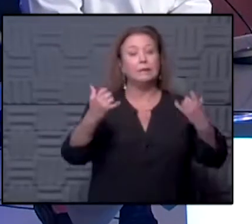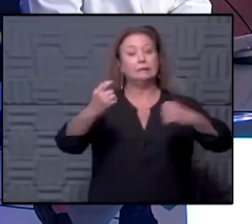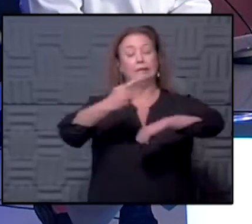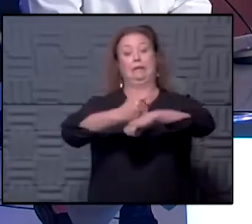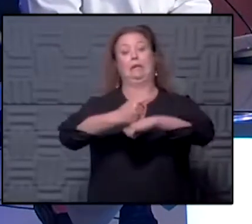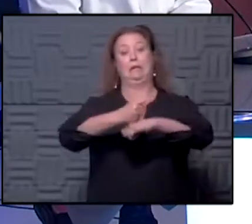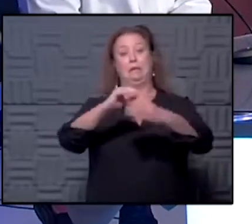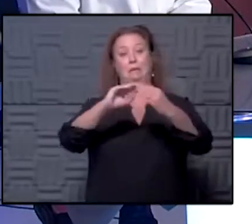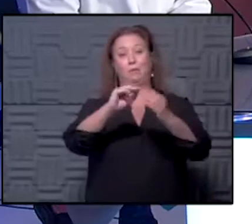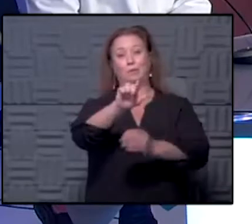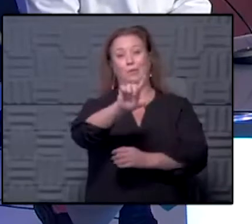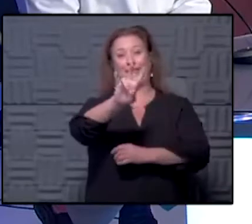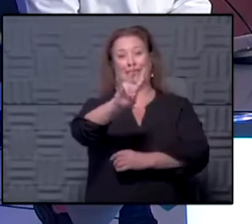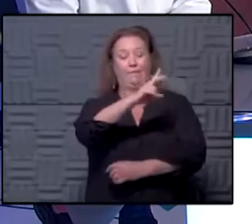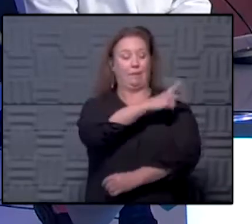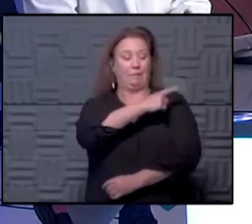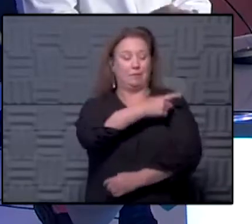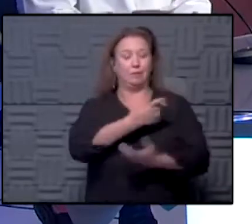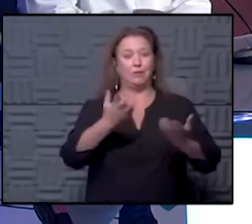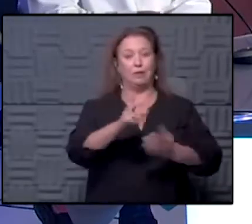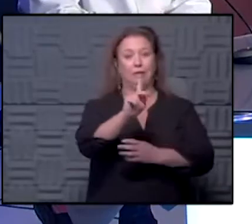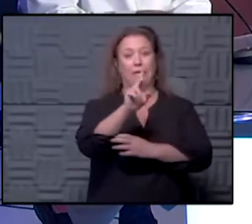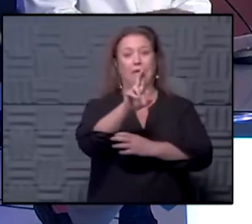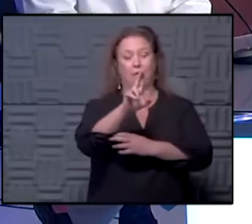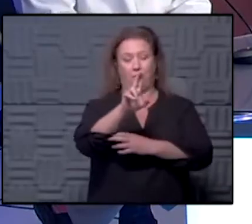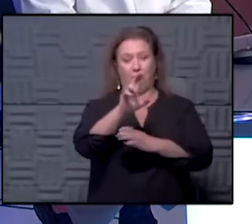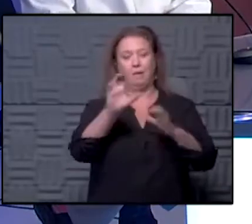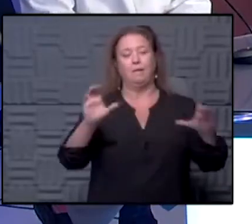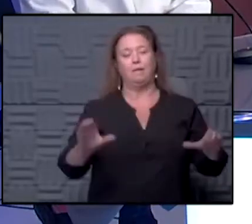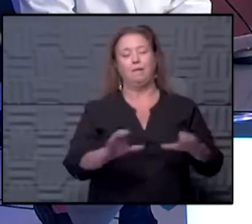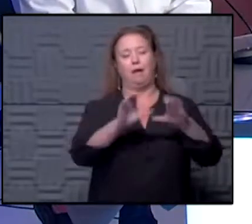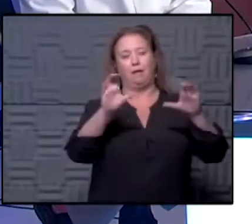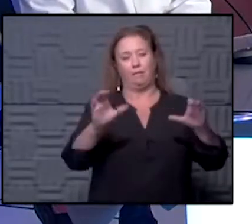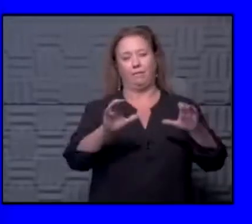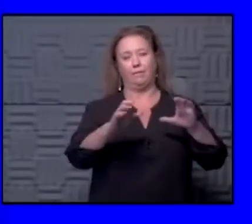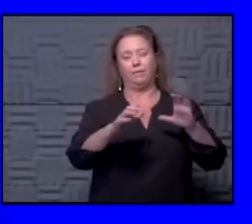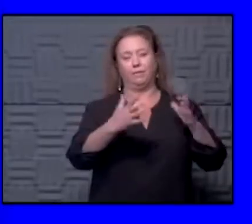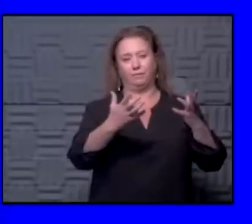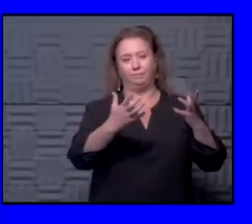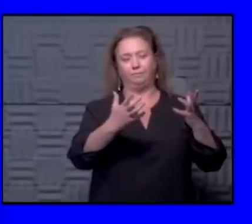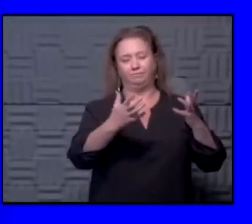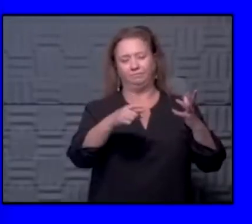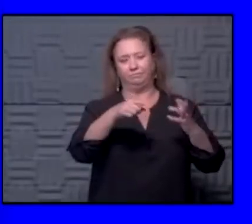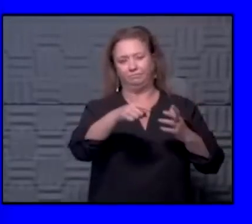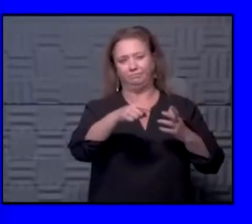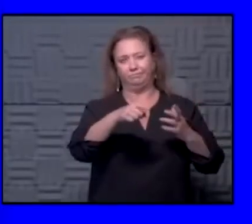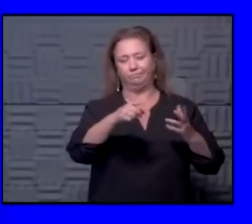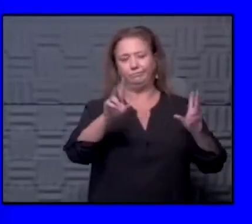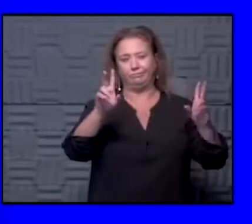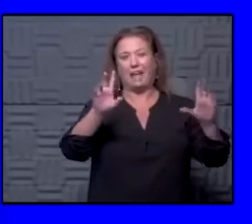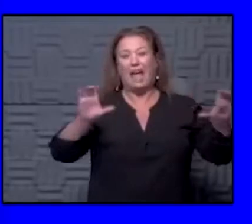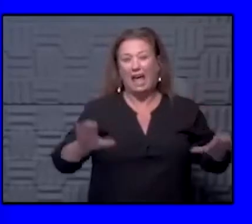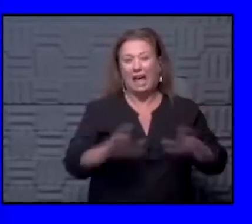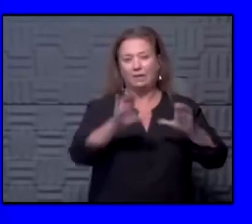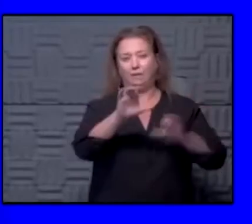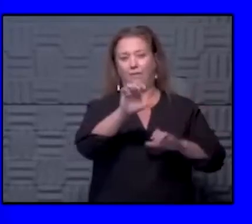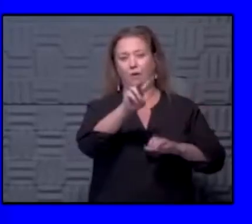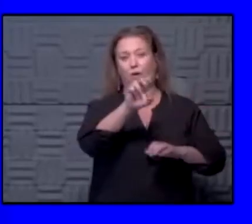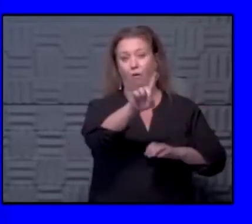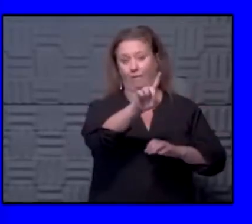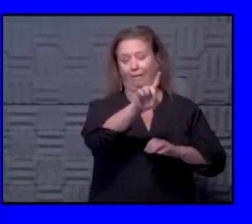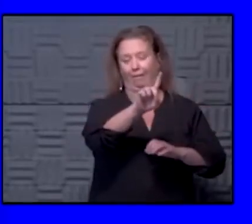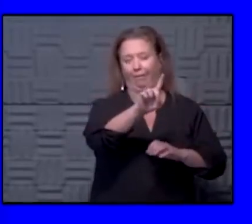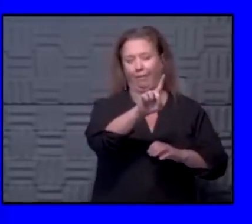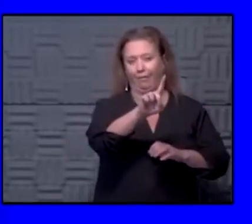we are at 27 patients in the hospital who we're actively considering as active COVID rather